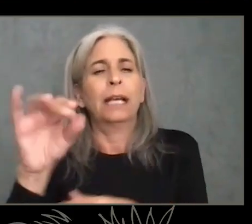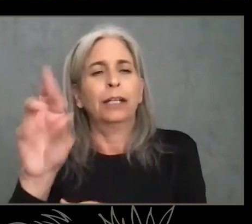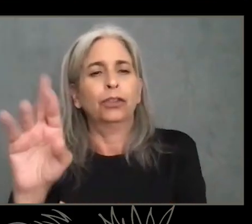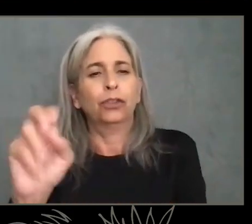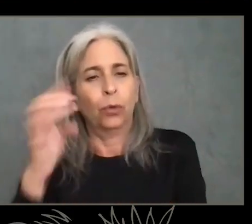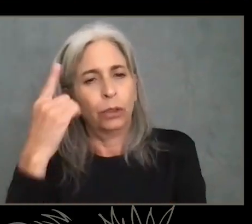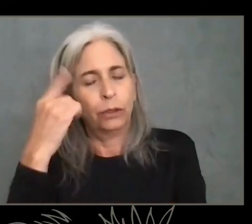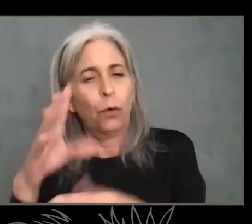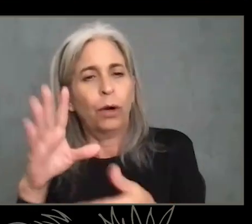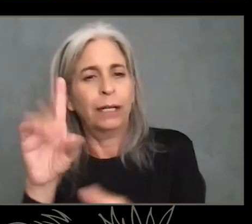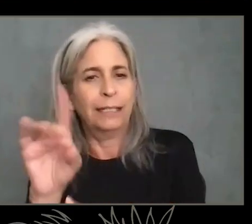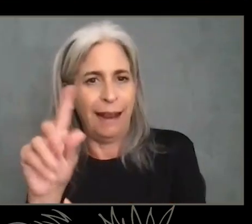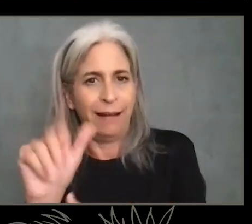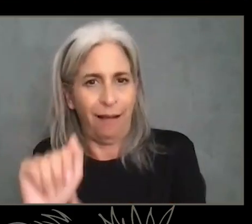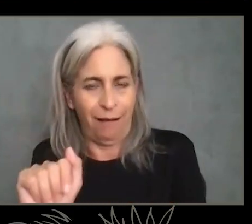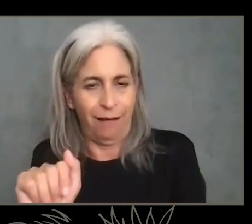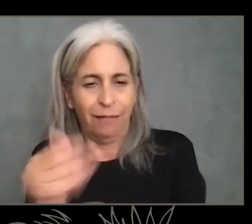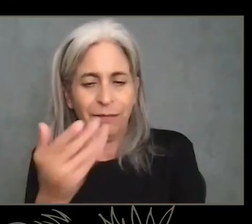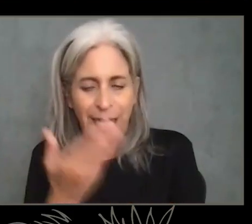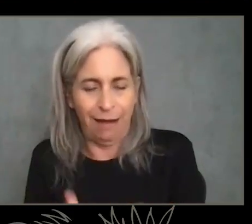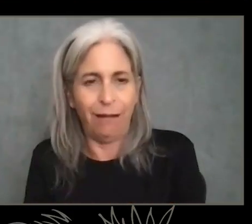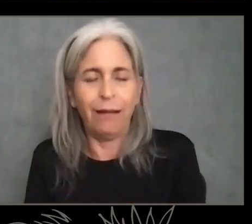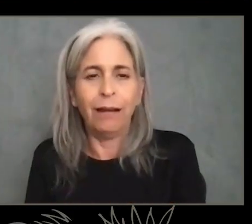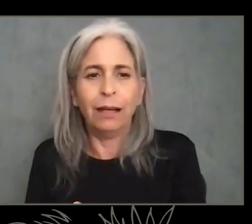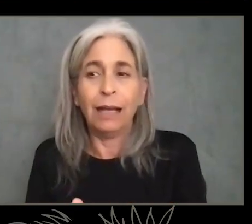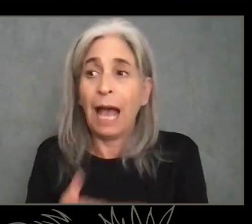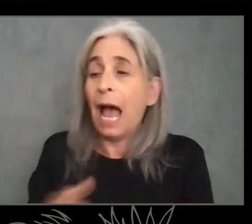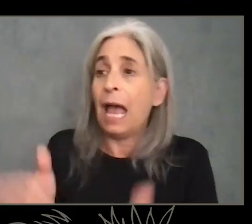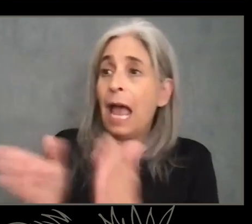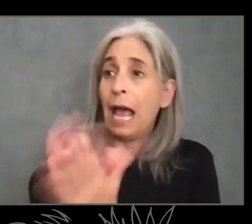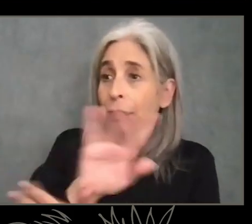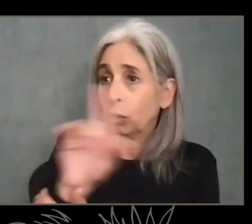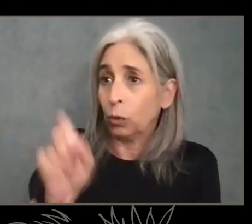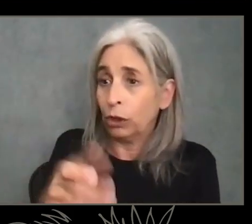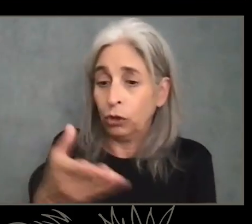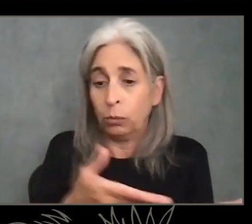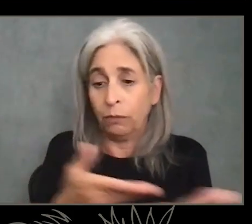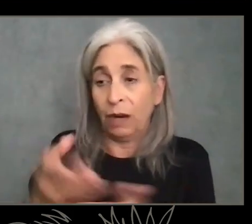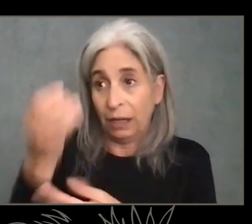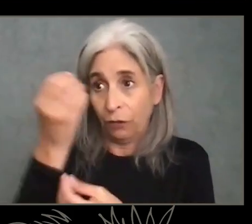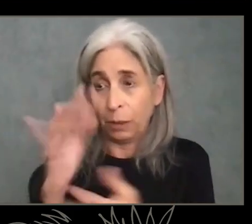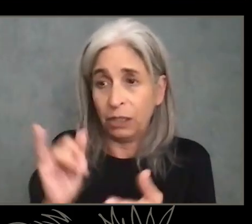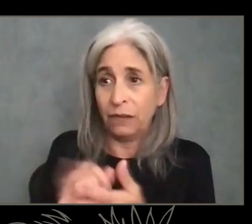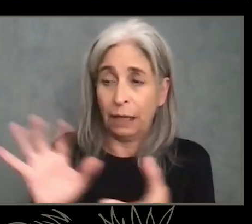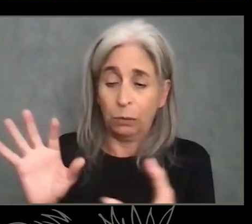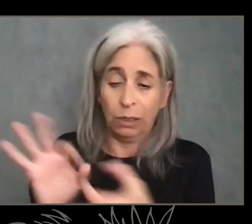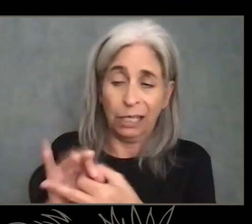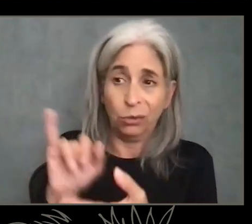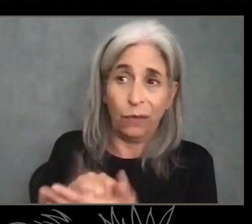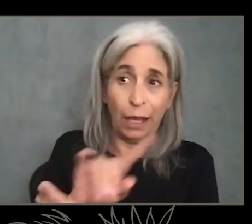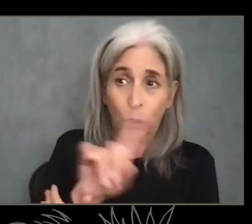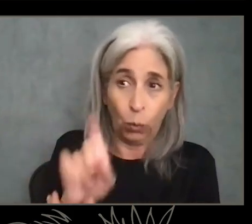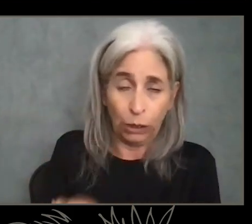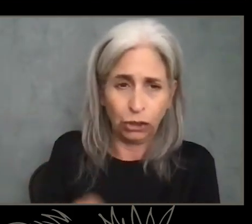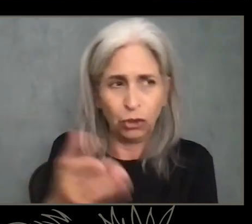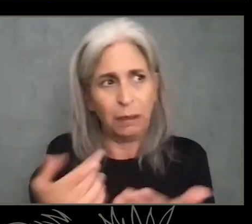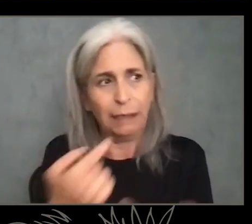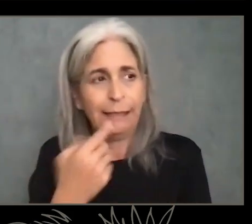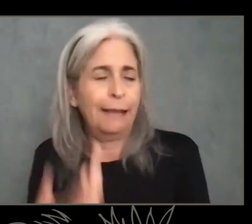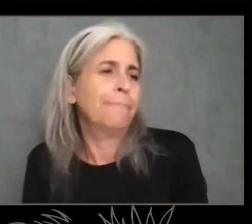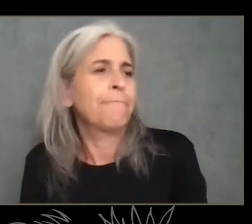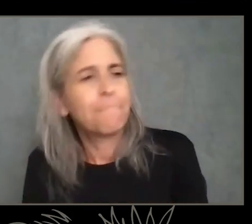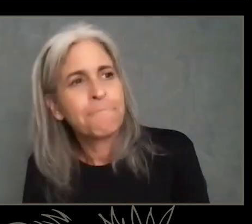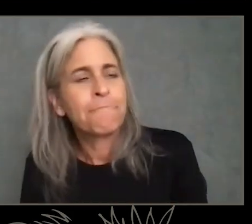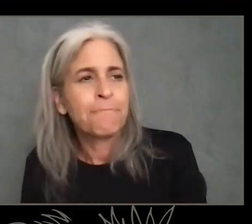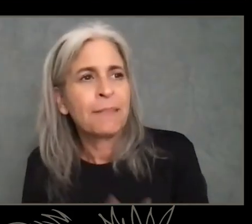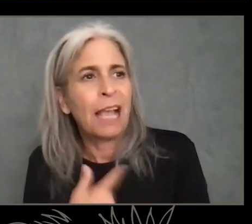then when a user asks a question, you would just provide that information that is relevant to that query. And you might say, well, I can